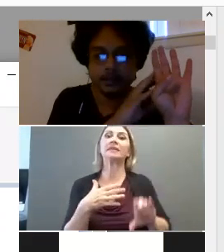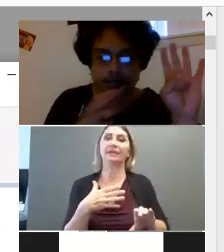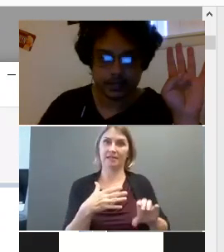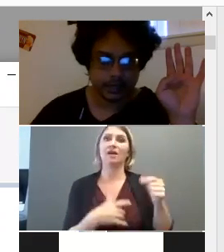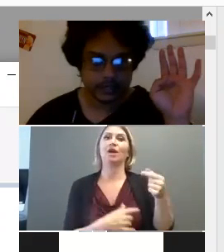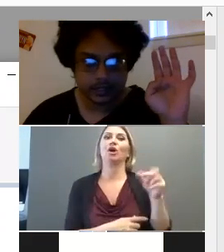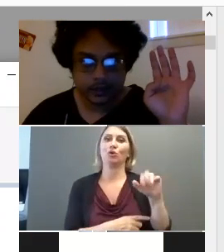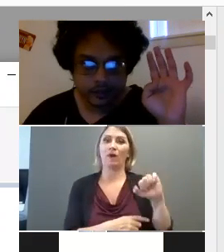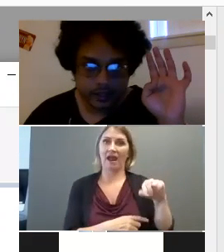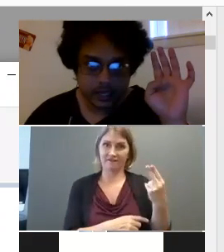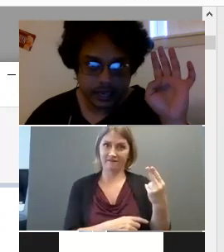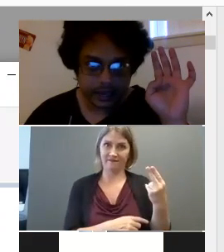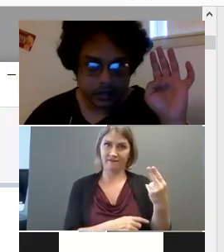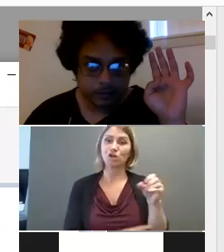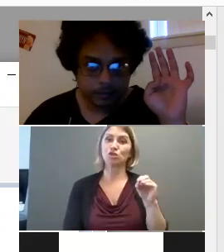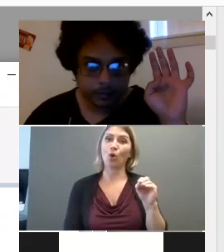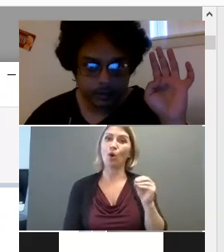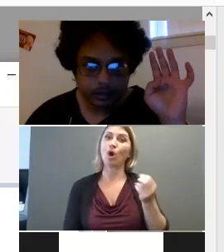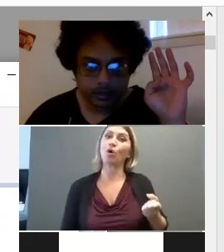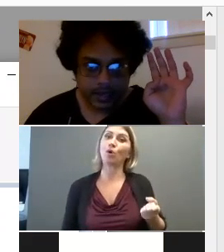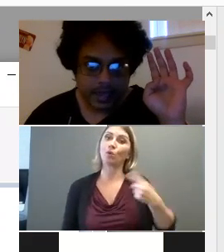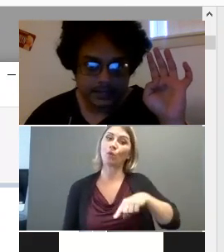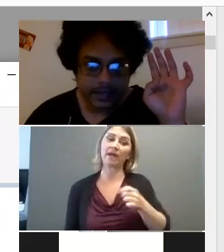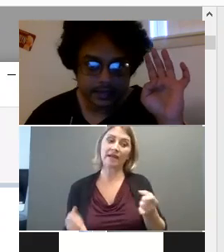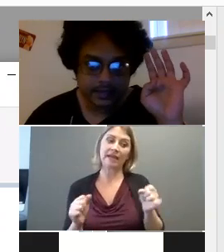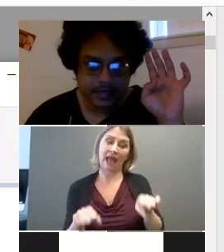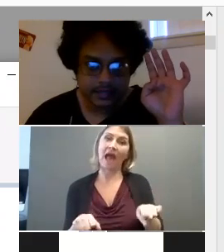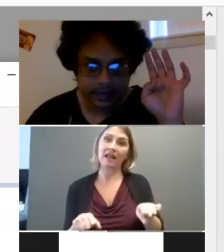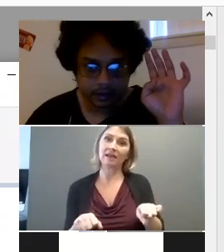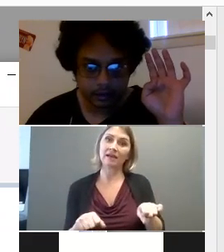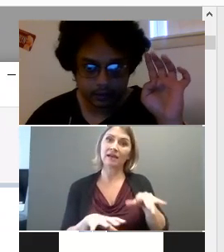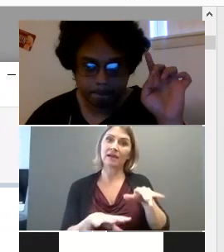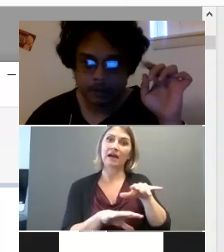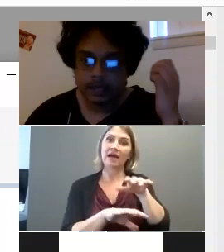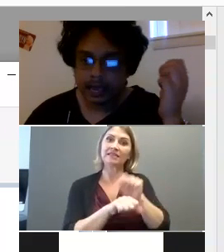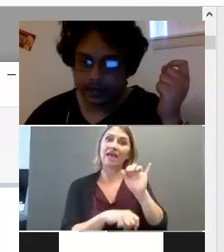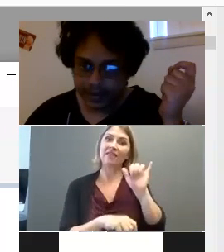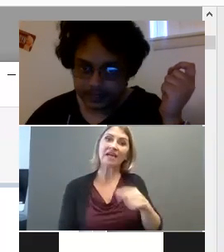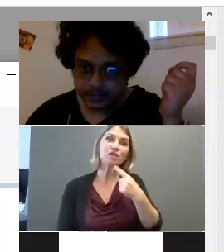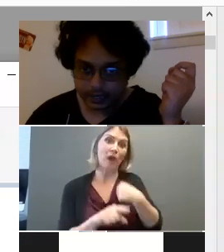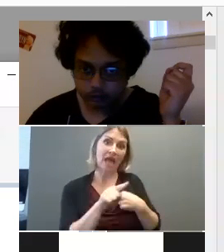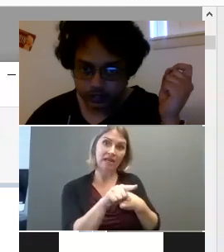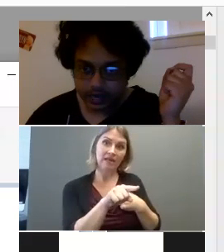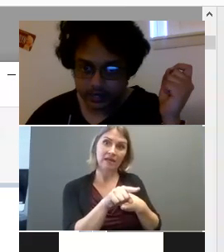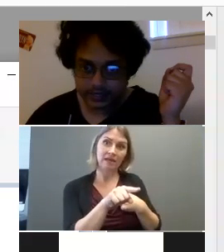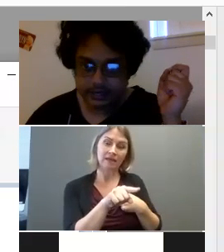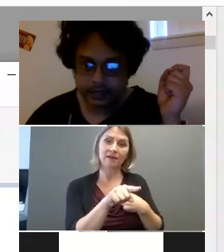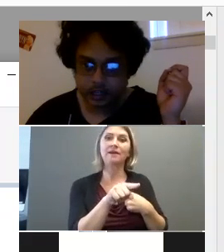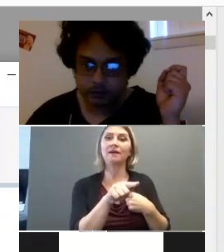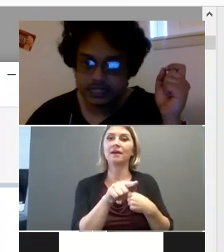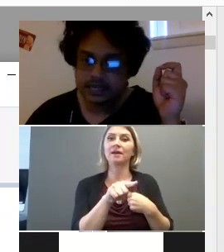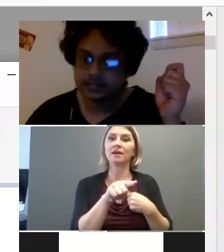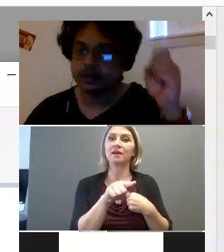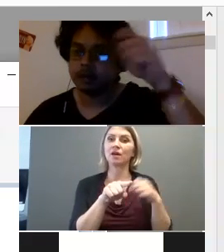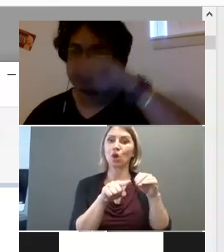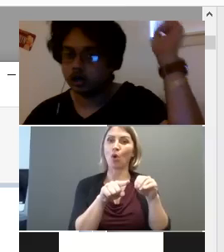So in this case, we can assign this as red. In that scenario, we can't assign